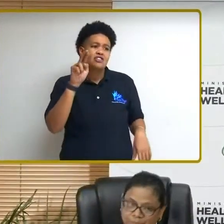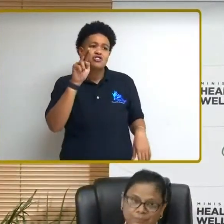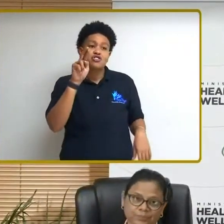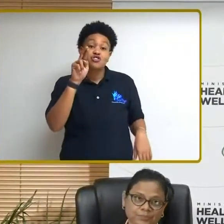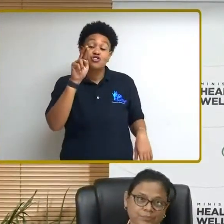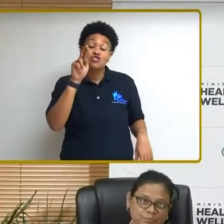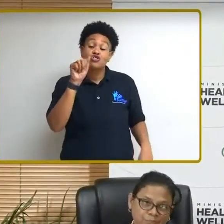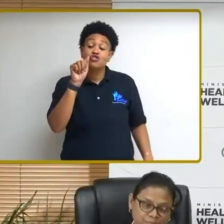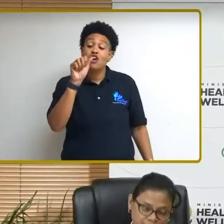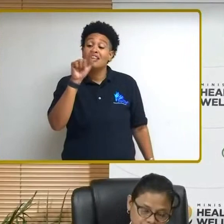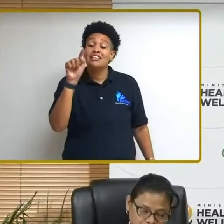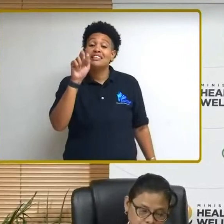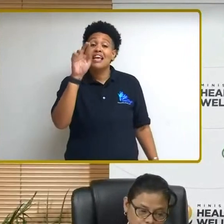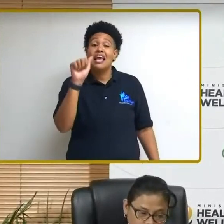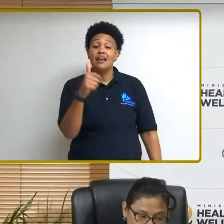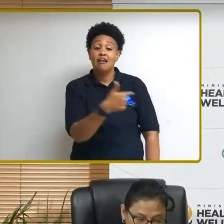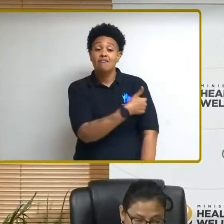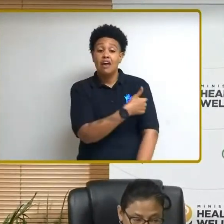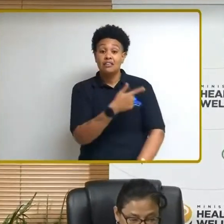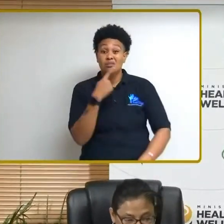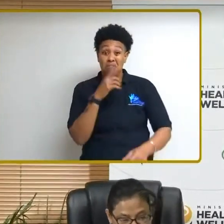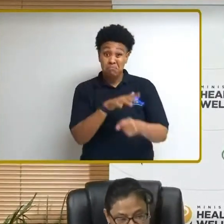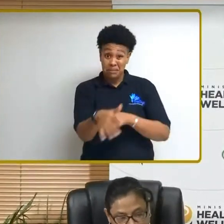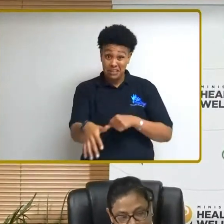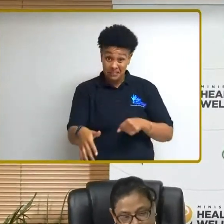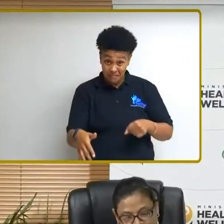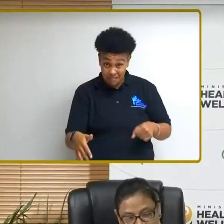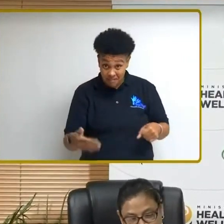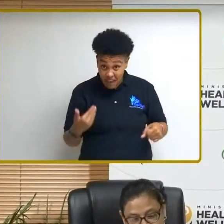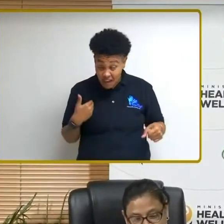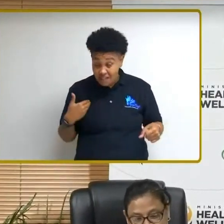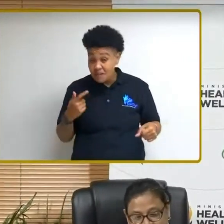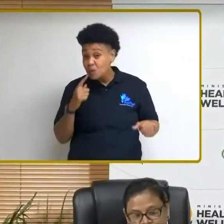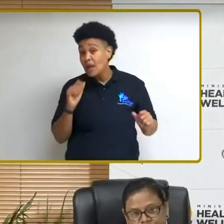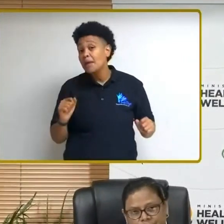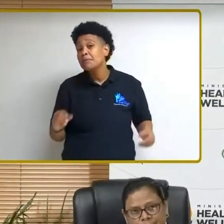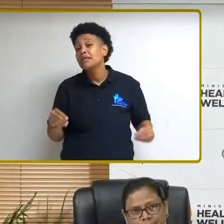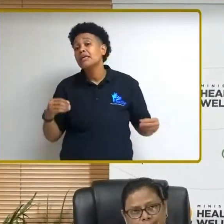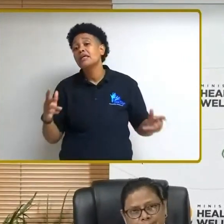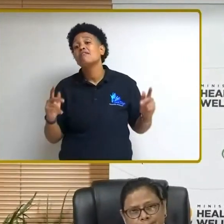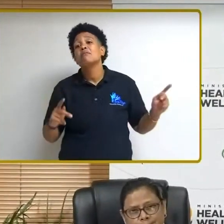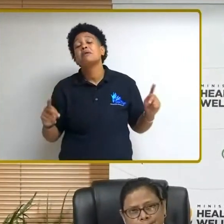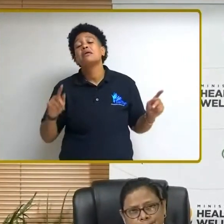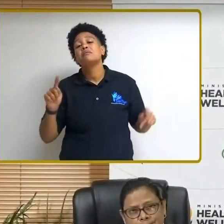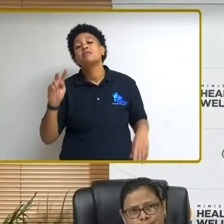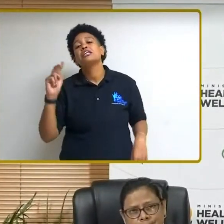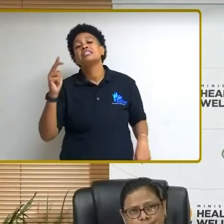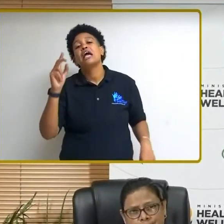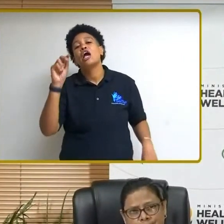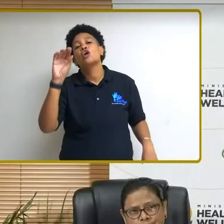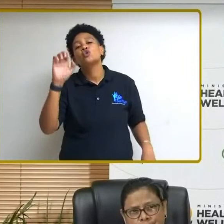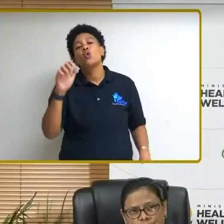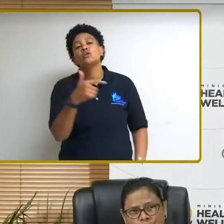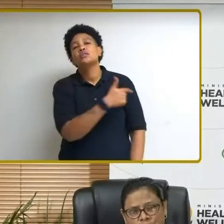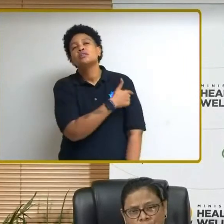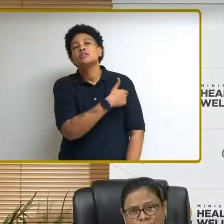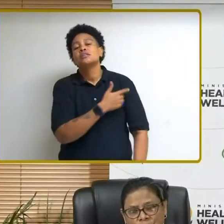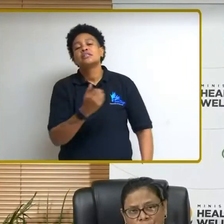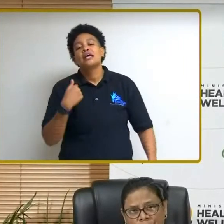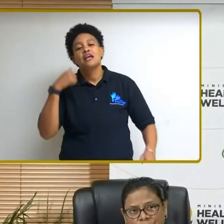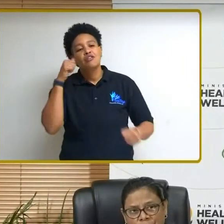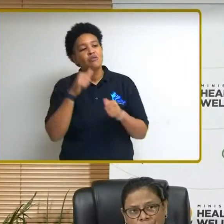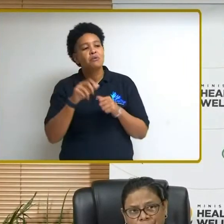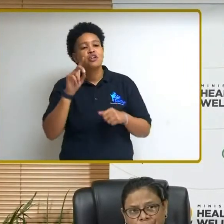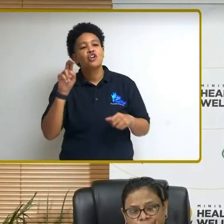we have enough of that particular vaccine secured to be able to give persons their second dose, because I remember that